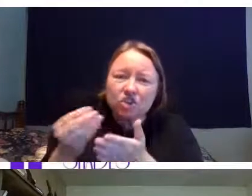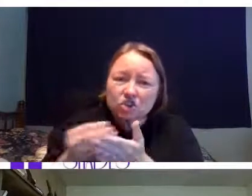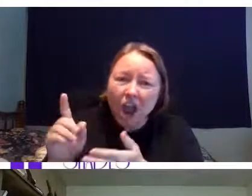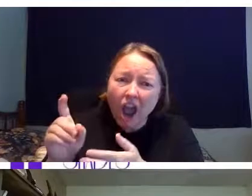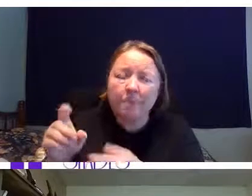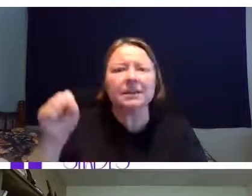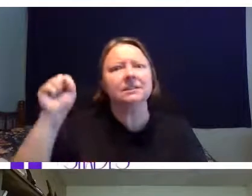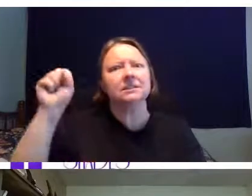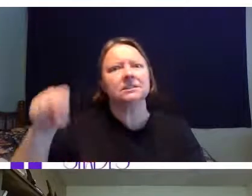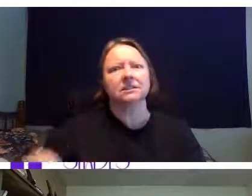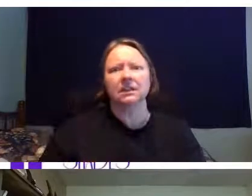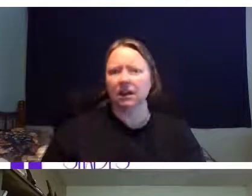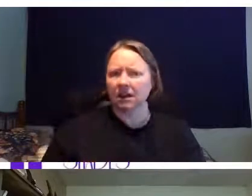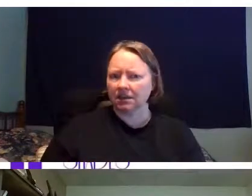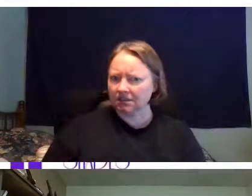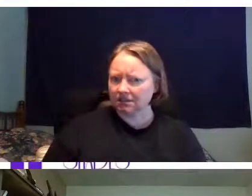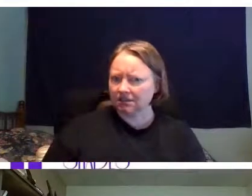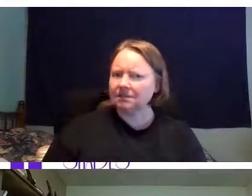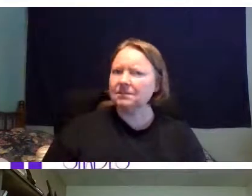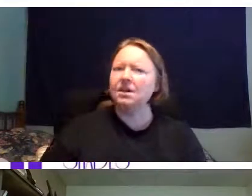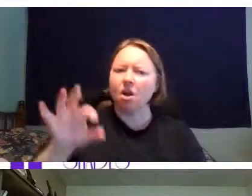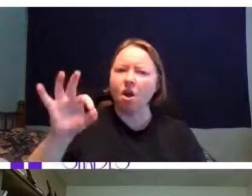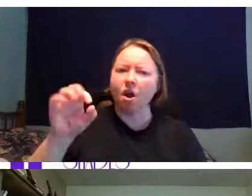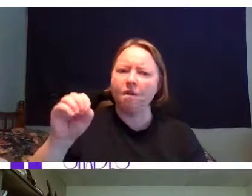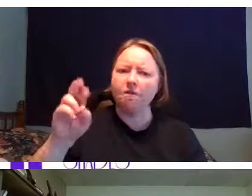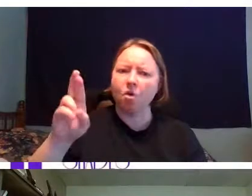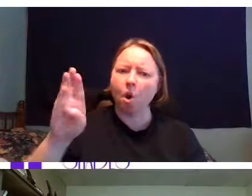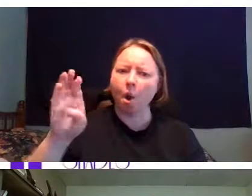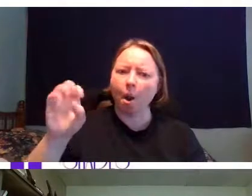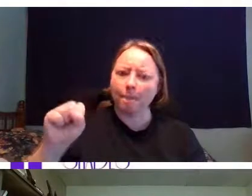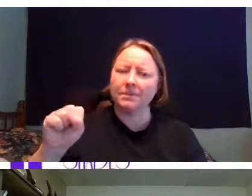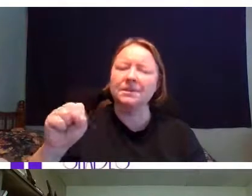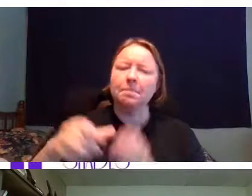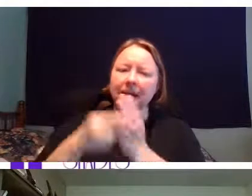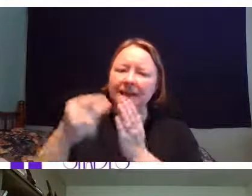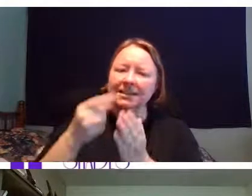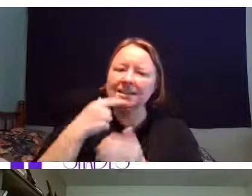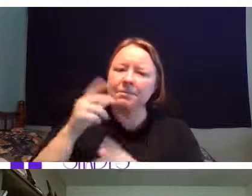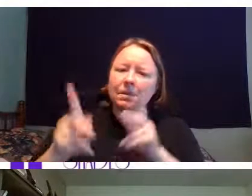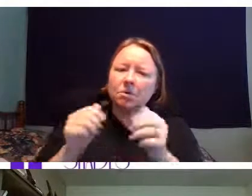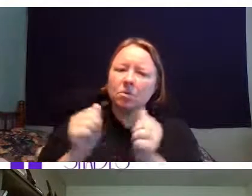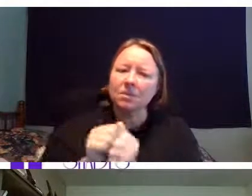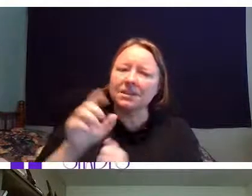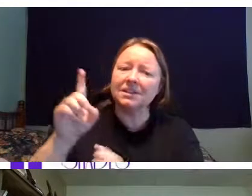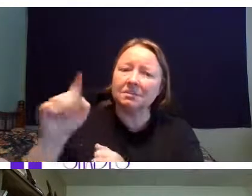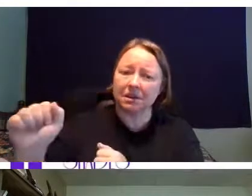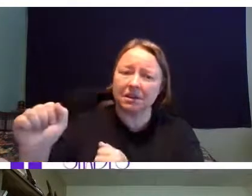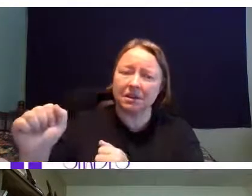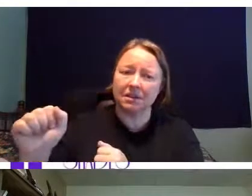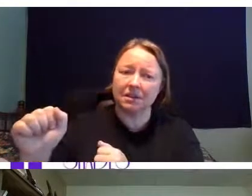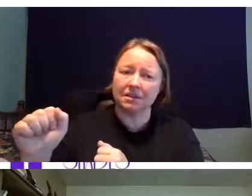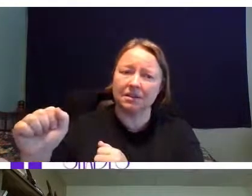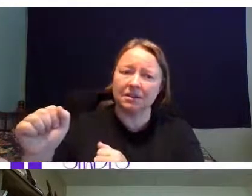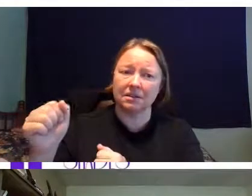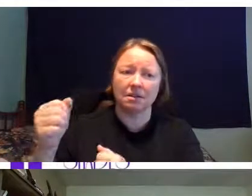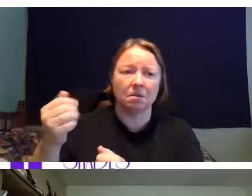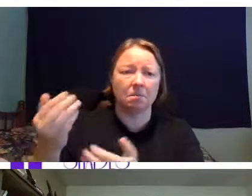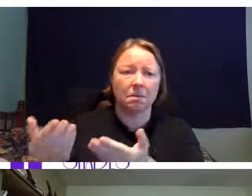Absolutely. According to Forbes, persons with disabilities have